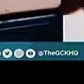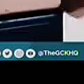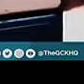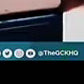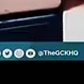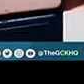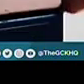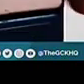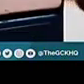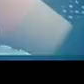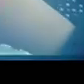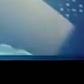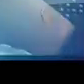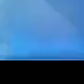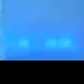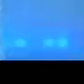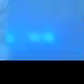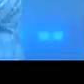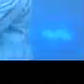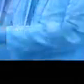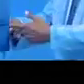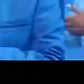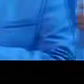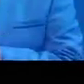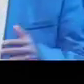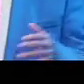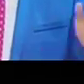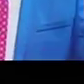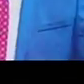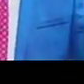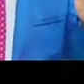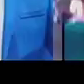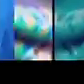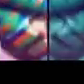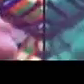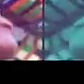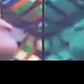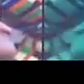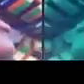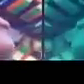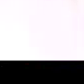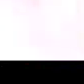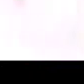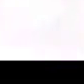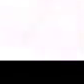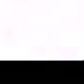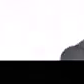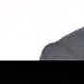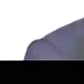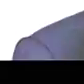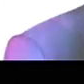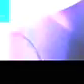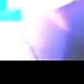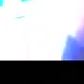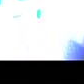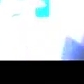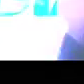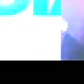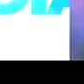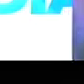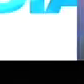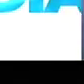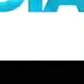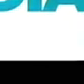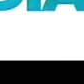our social media platforms. The man of God, anointed international evangelist and convener of the